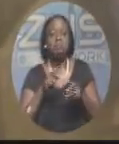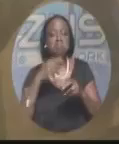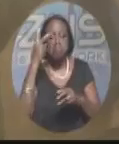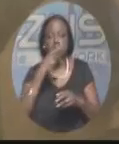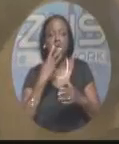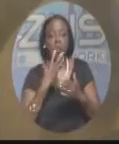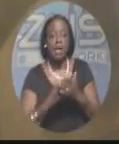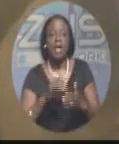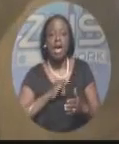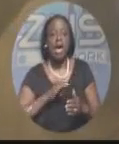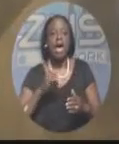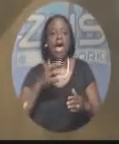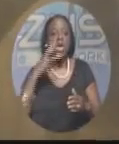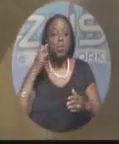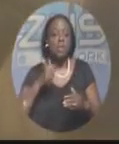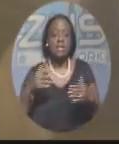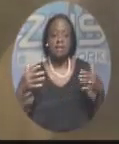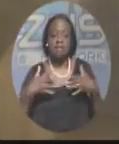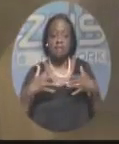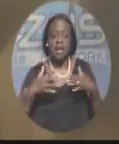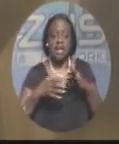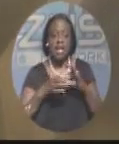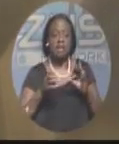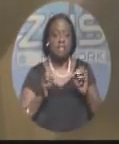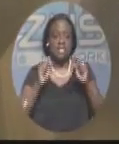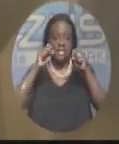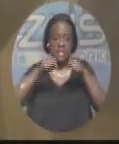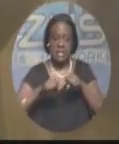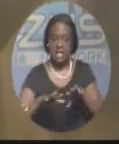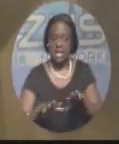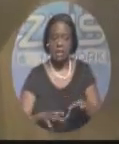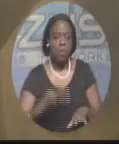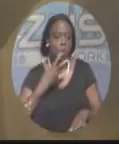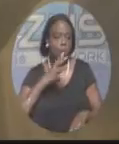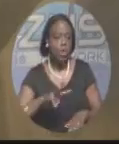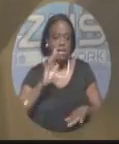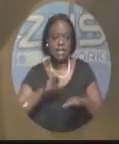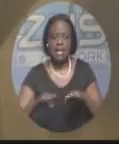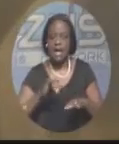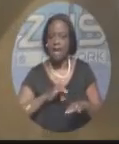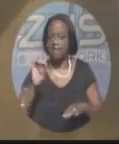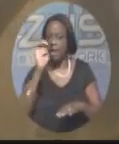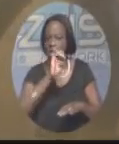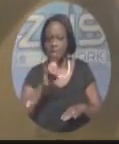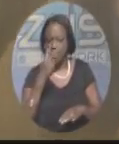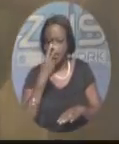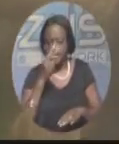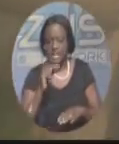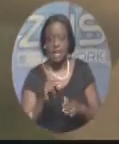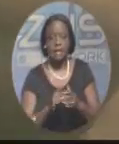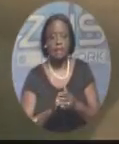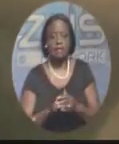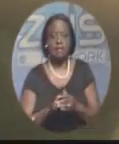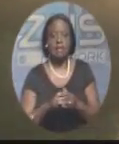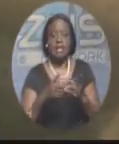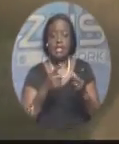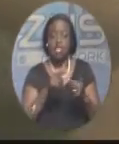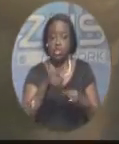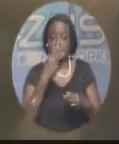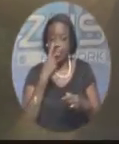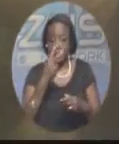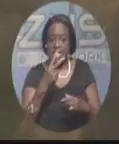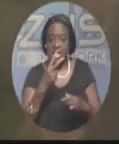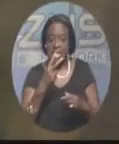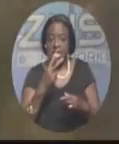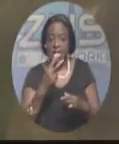very afraid of the sea. The sea was much worse than I've ever seen, but we were okay. Did you get to see any of the storm surge come